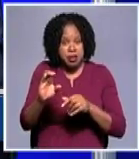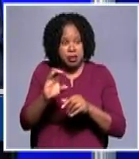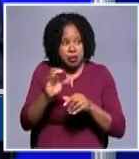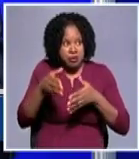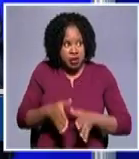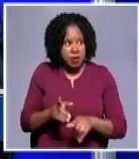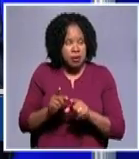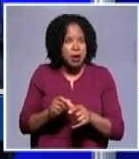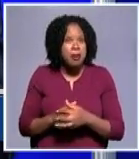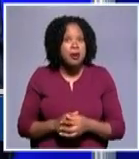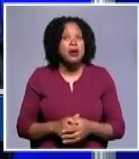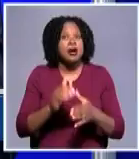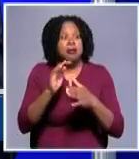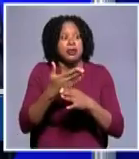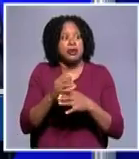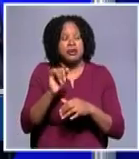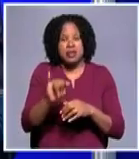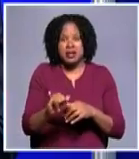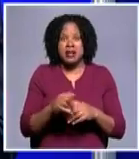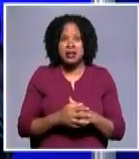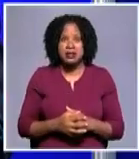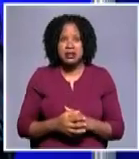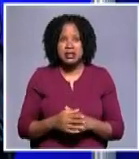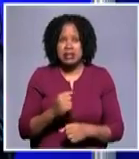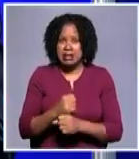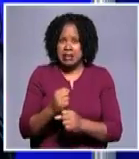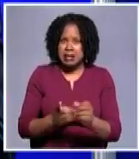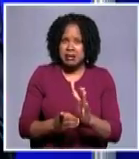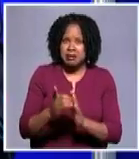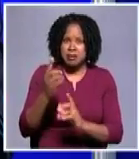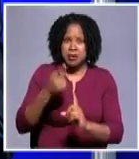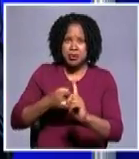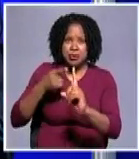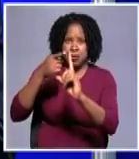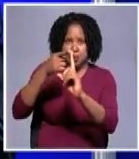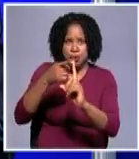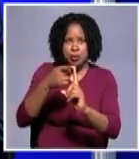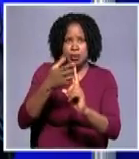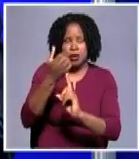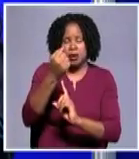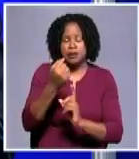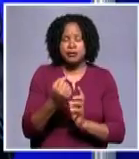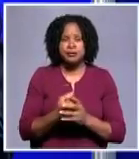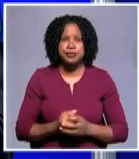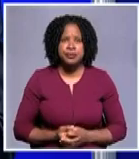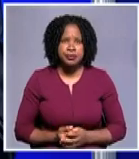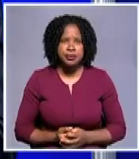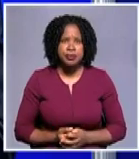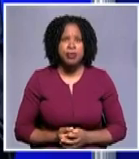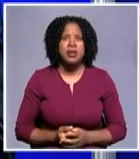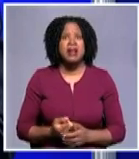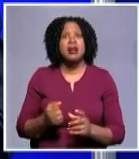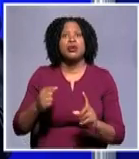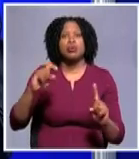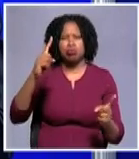that, the Sustainable Development Goals have one of the targets to